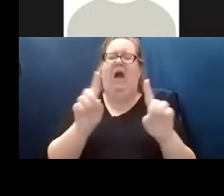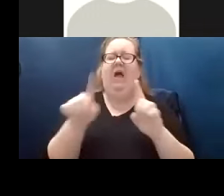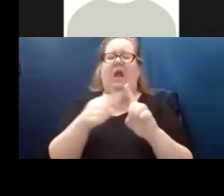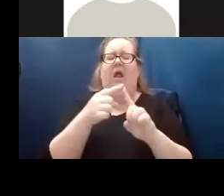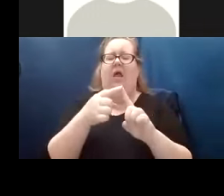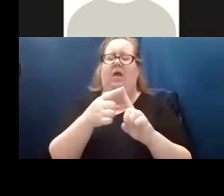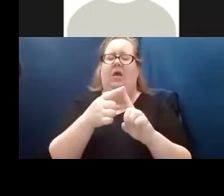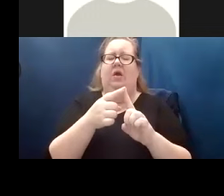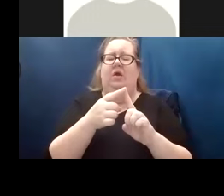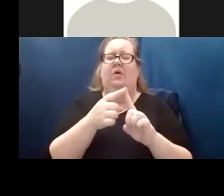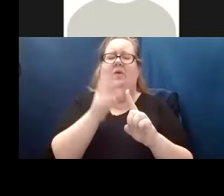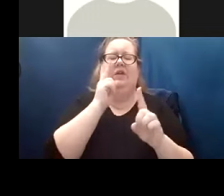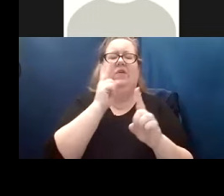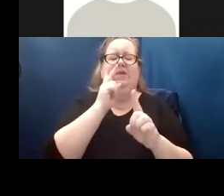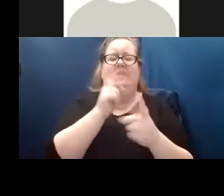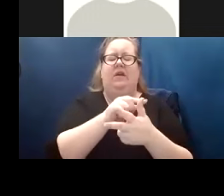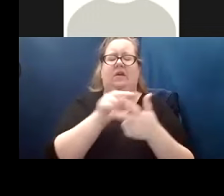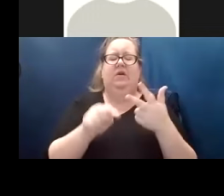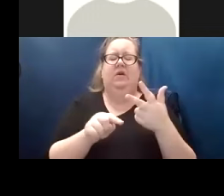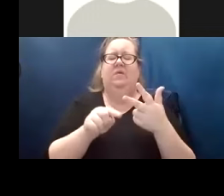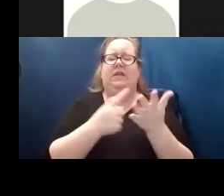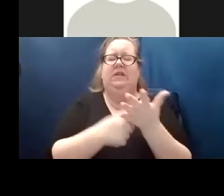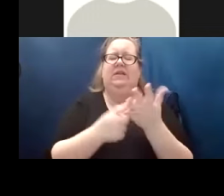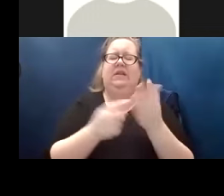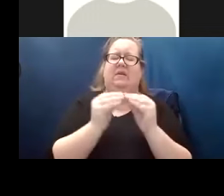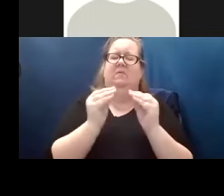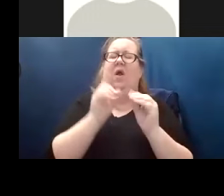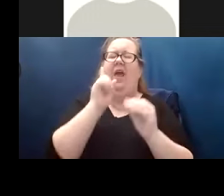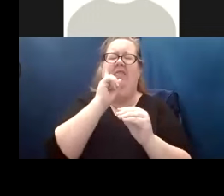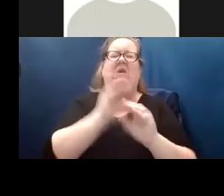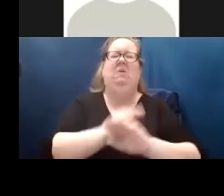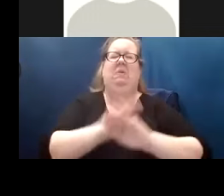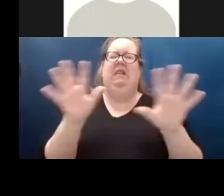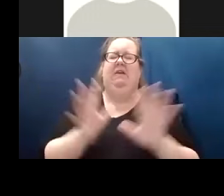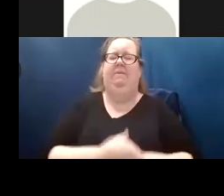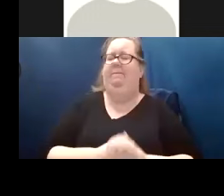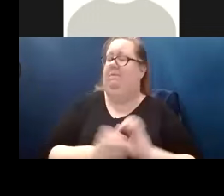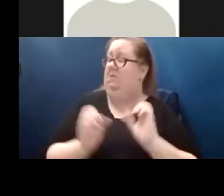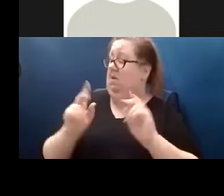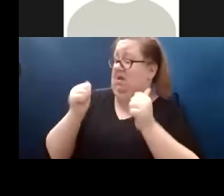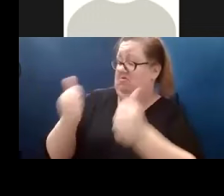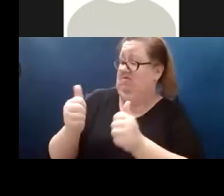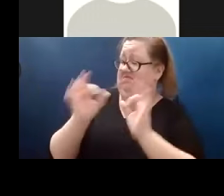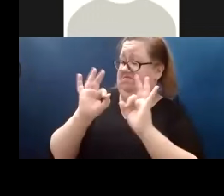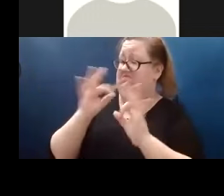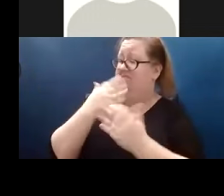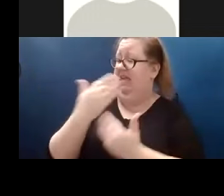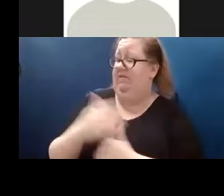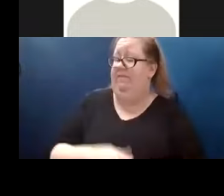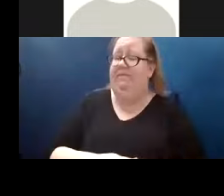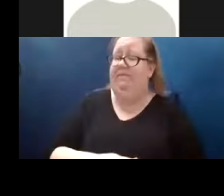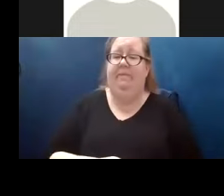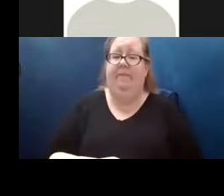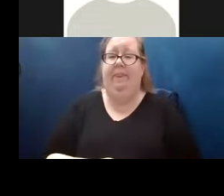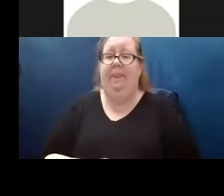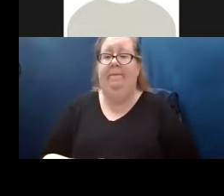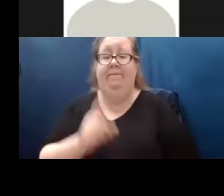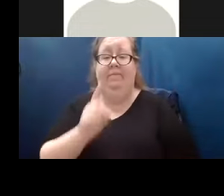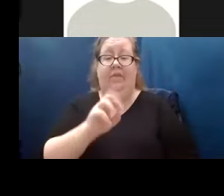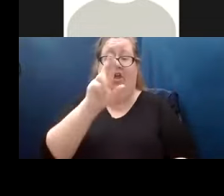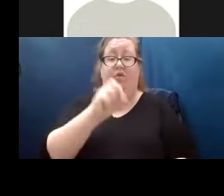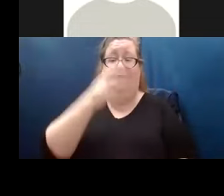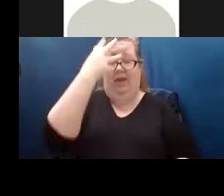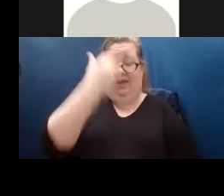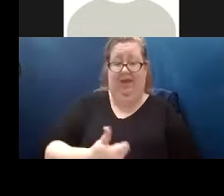the different types of solution types, I think it'll be clear. Great. Thank you. All right. So yeah, that was